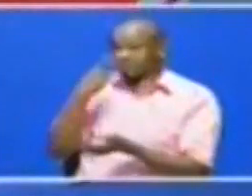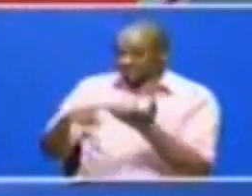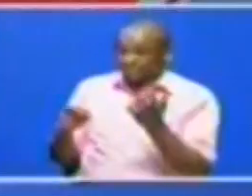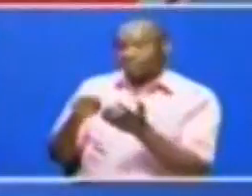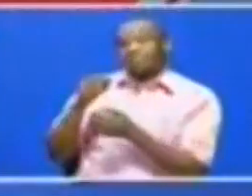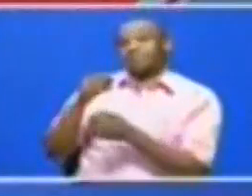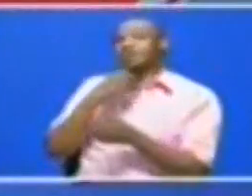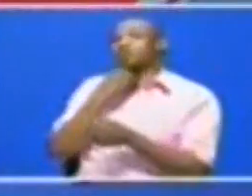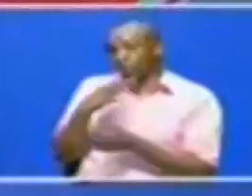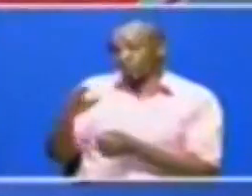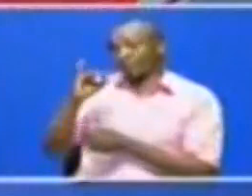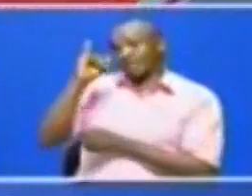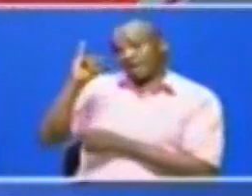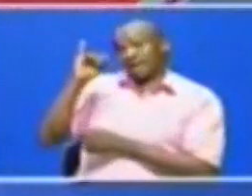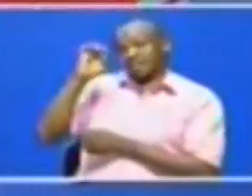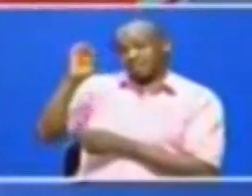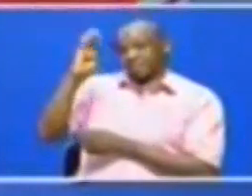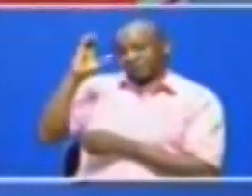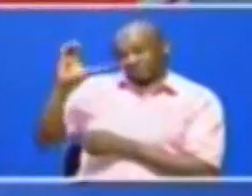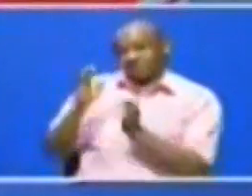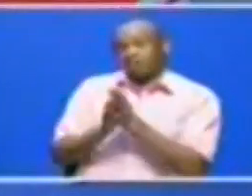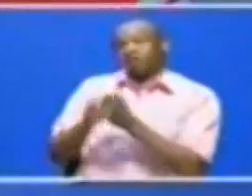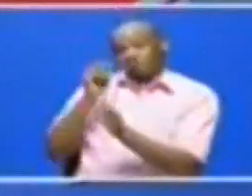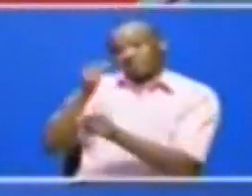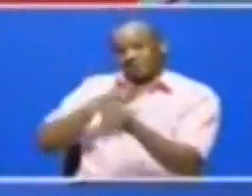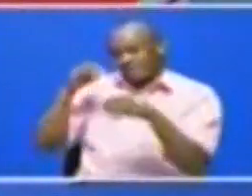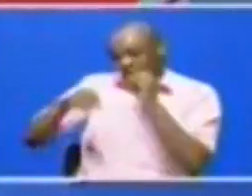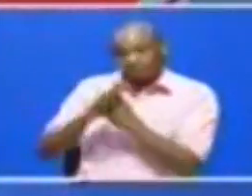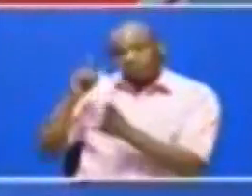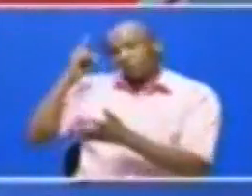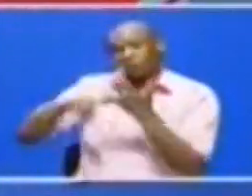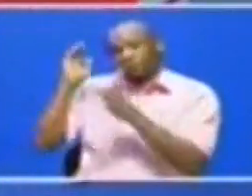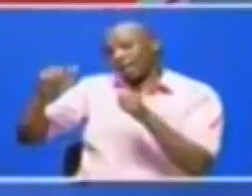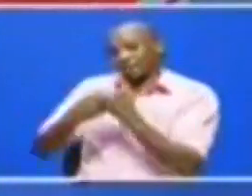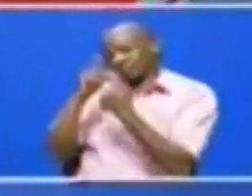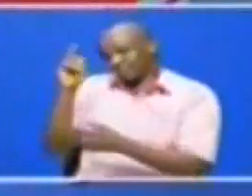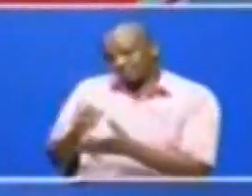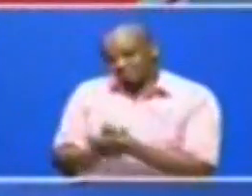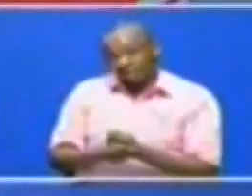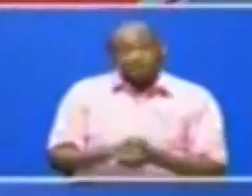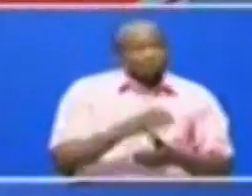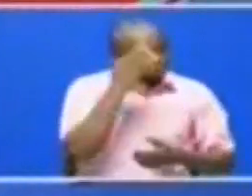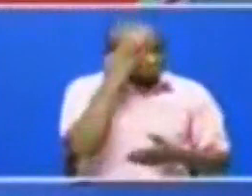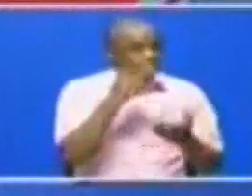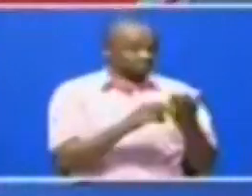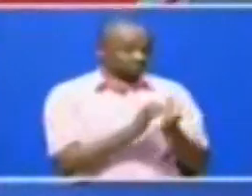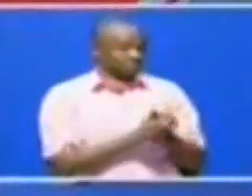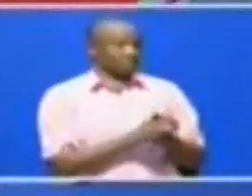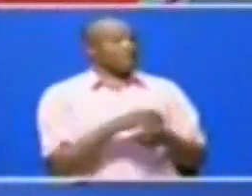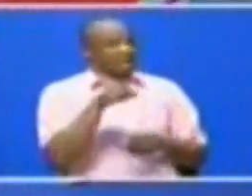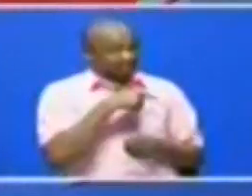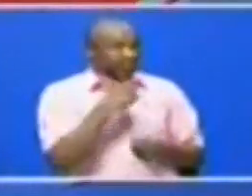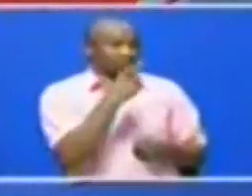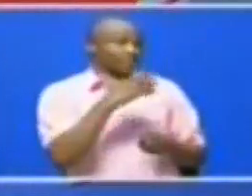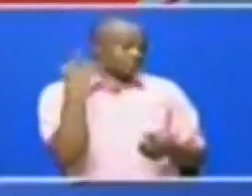IEBC to conduct these repeat elections. What do you think is going to happen? Well, you know, the thing is, as we've determined